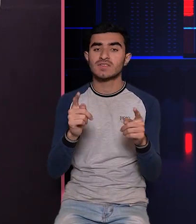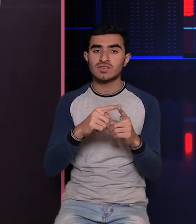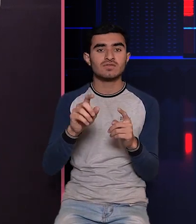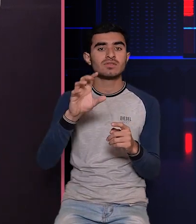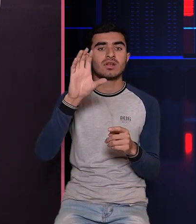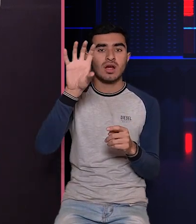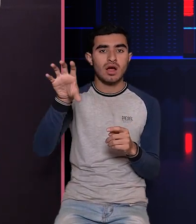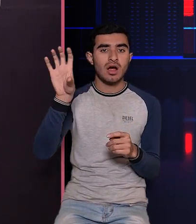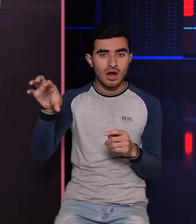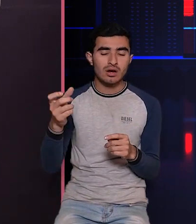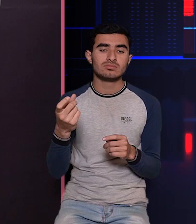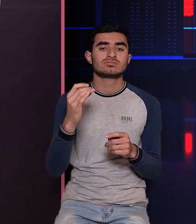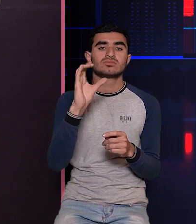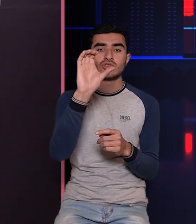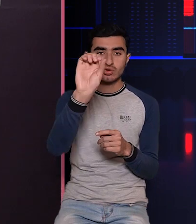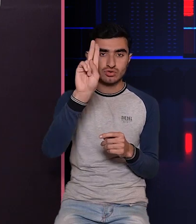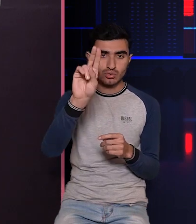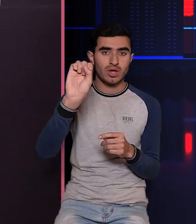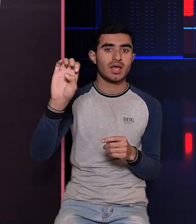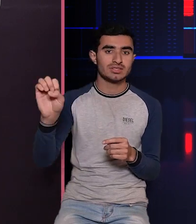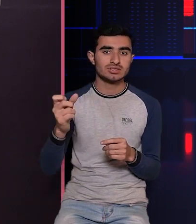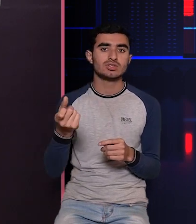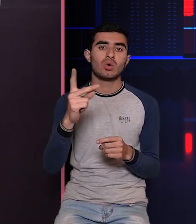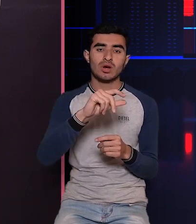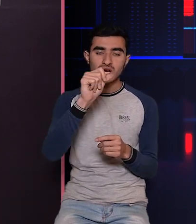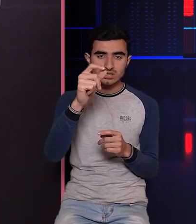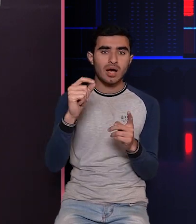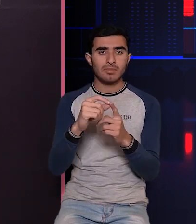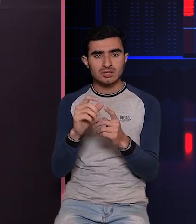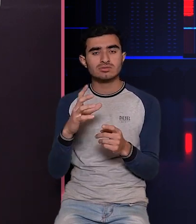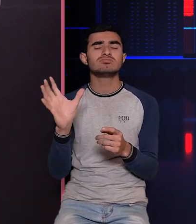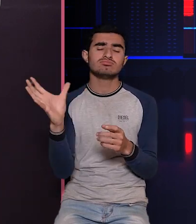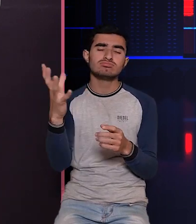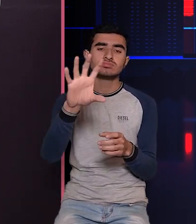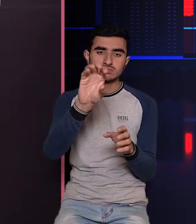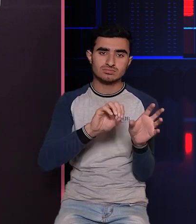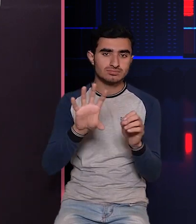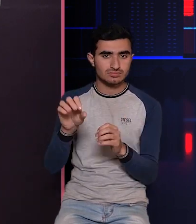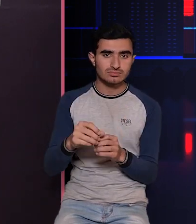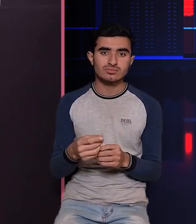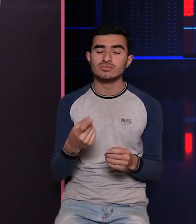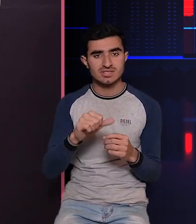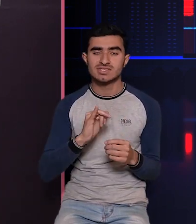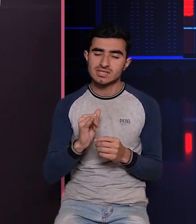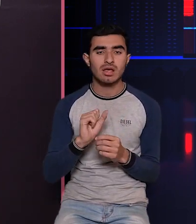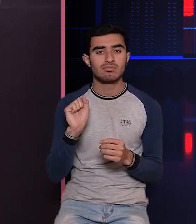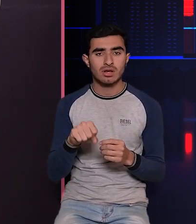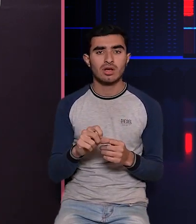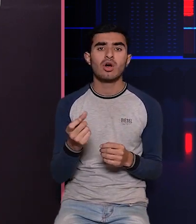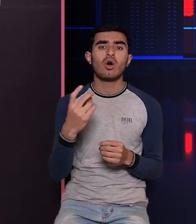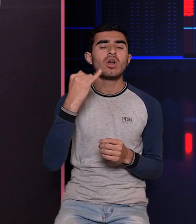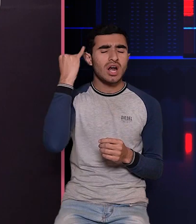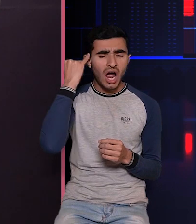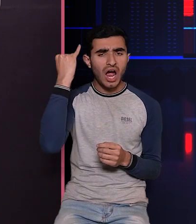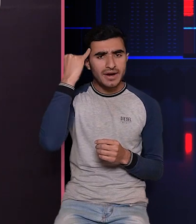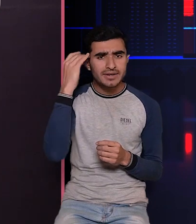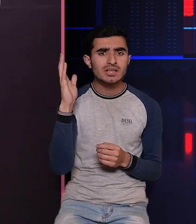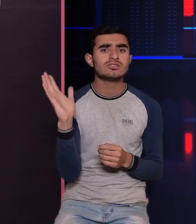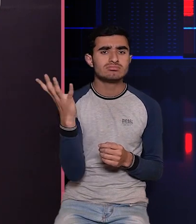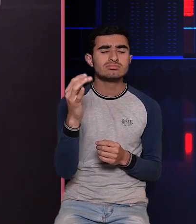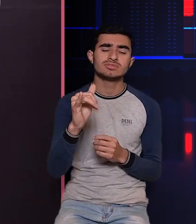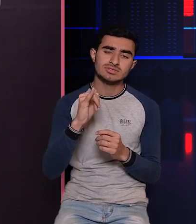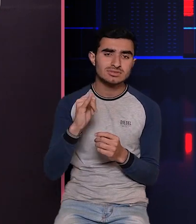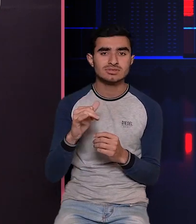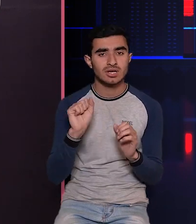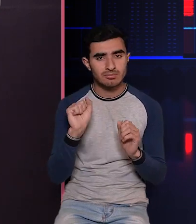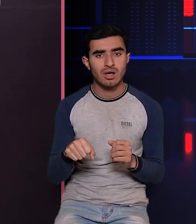countries. The other thing that happened was that, a lot of conversations were similar. One